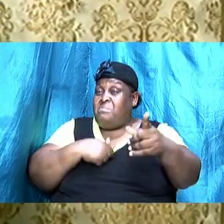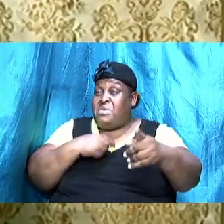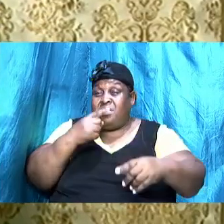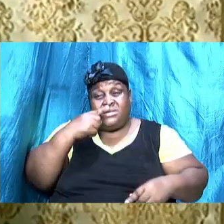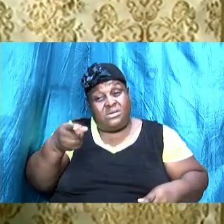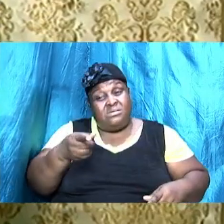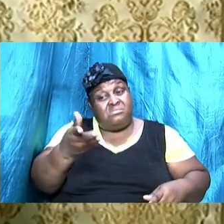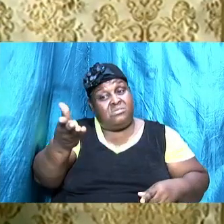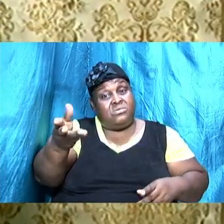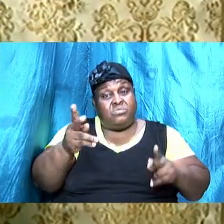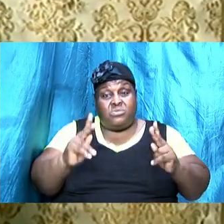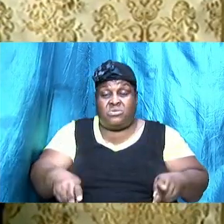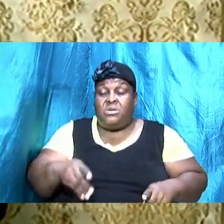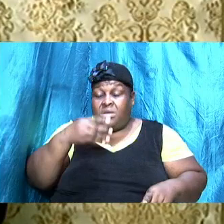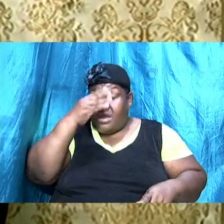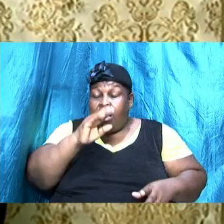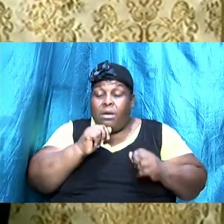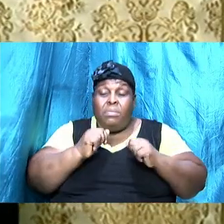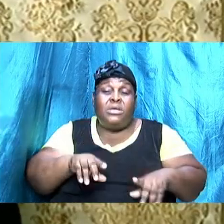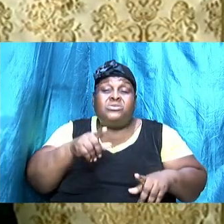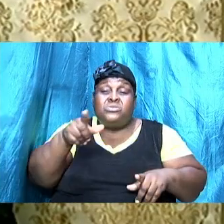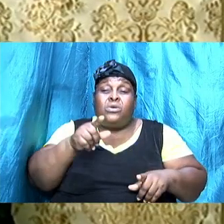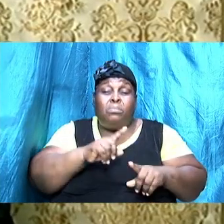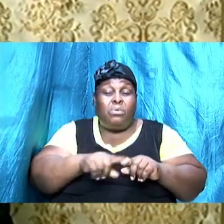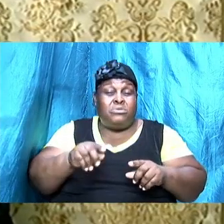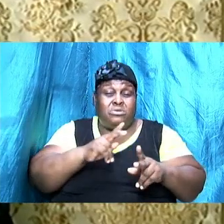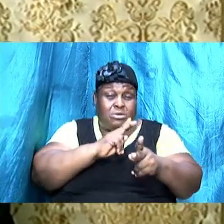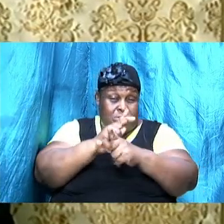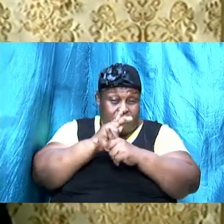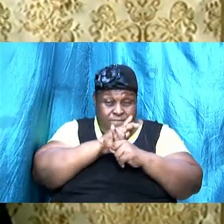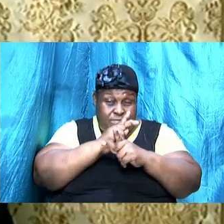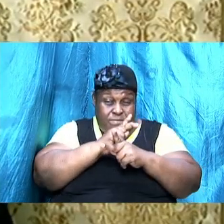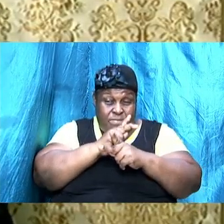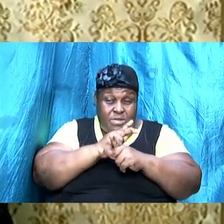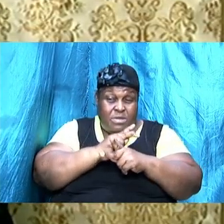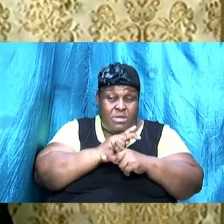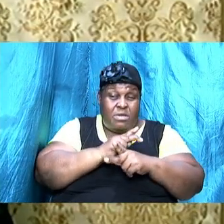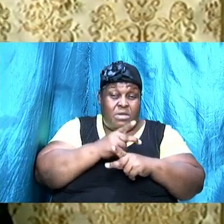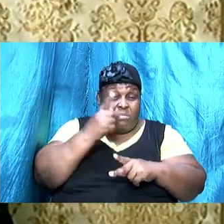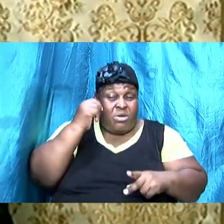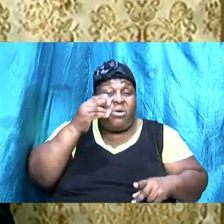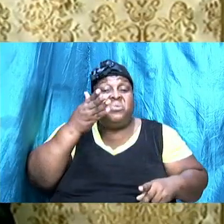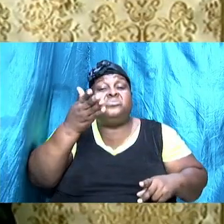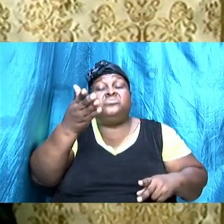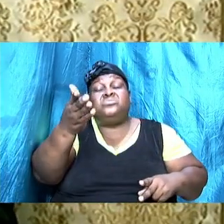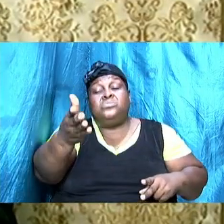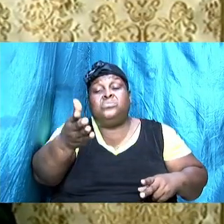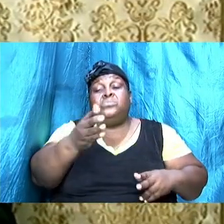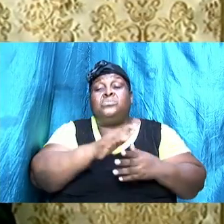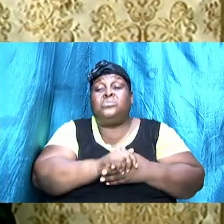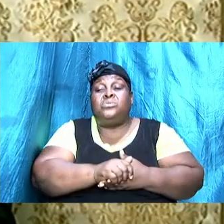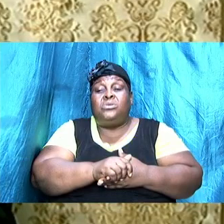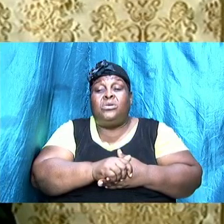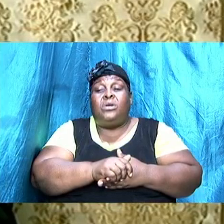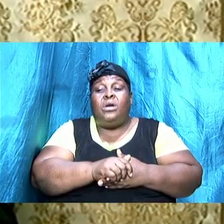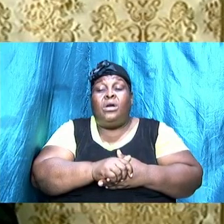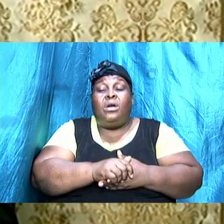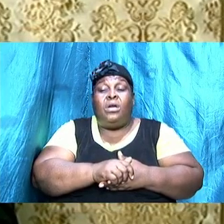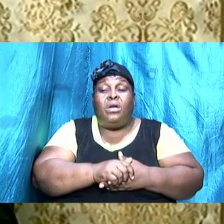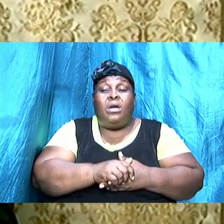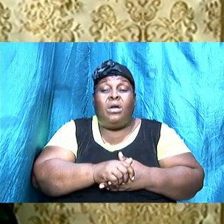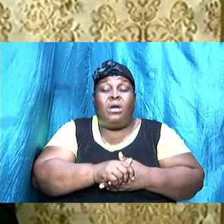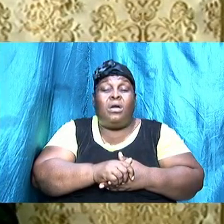you, but be very careful, because you are treading along